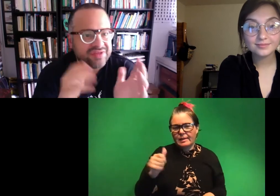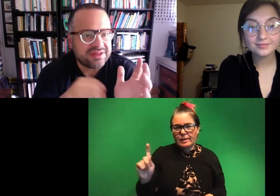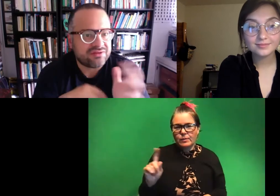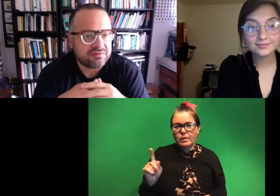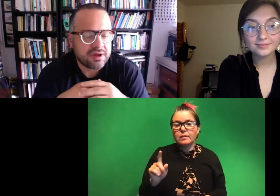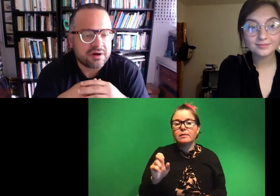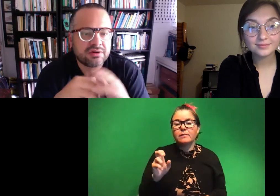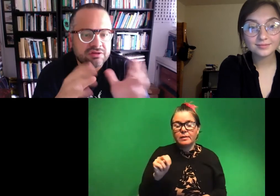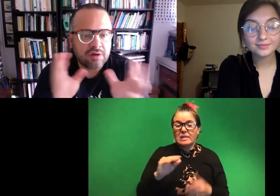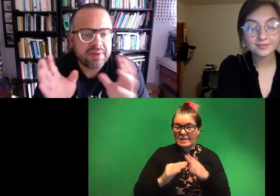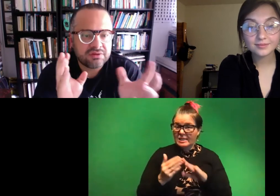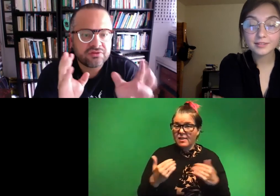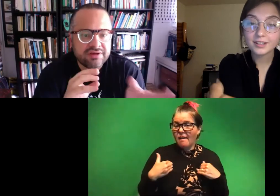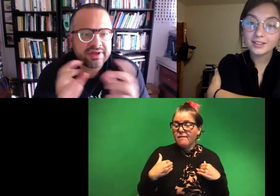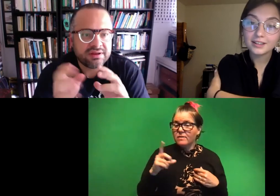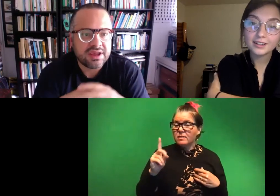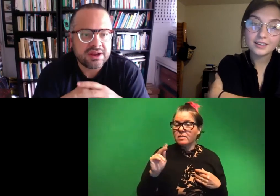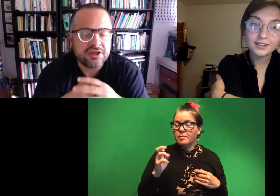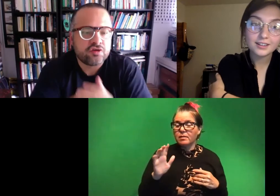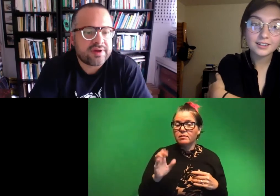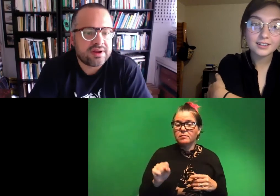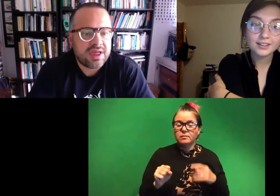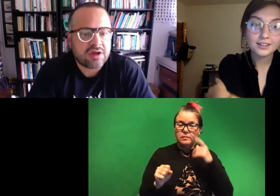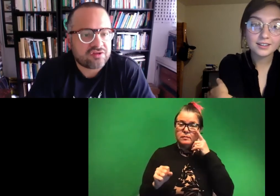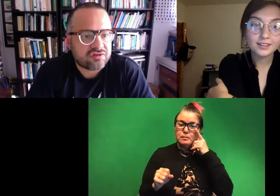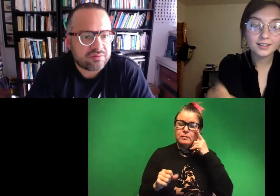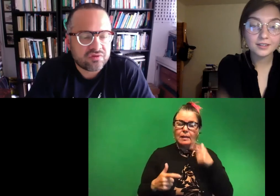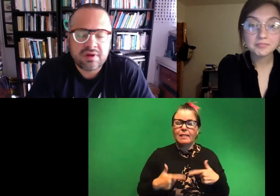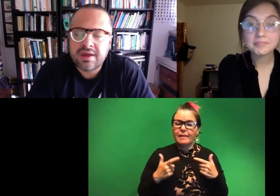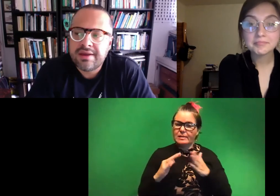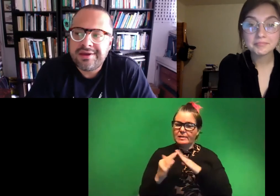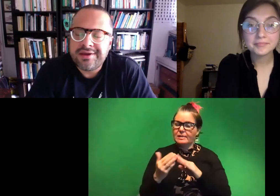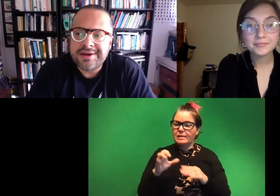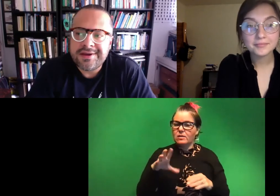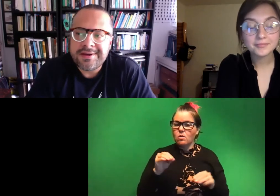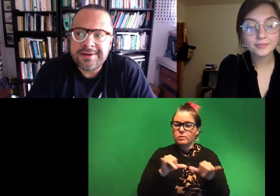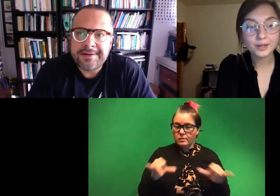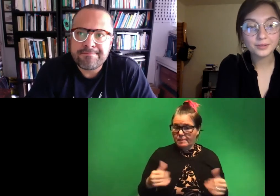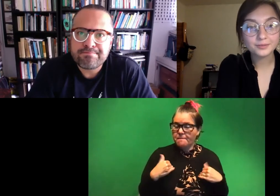the cities. There are dung beetles living in urban ecosystems.